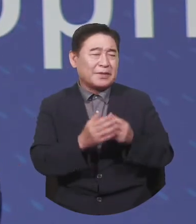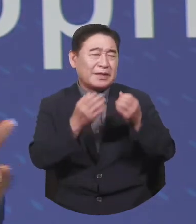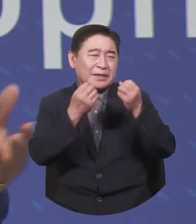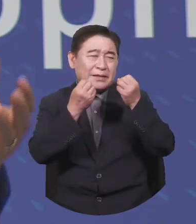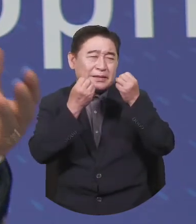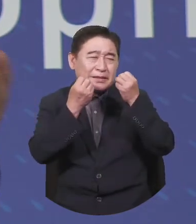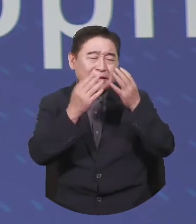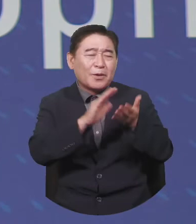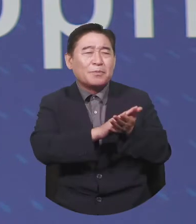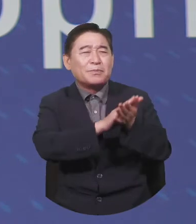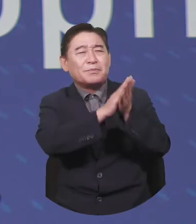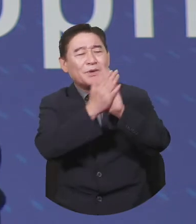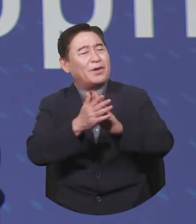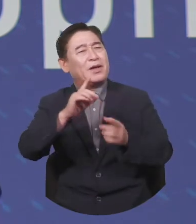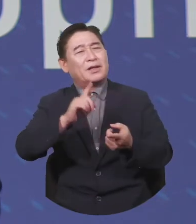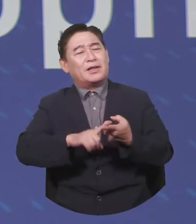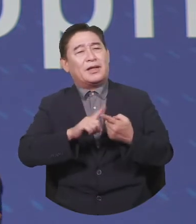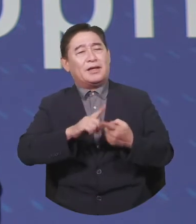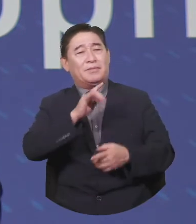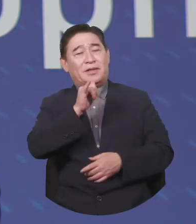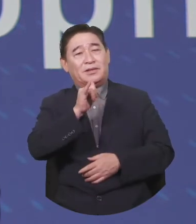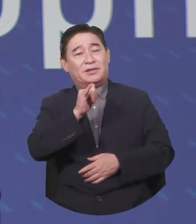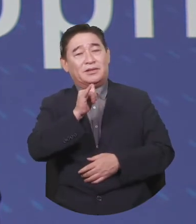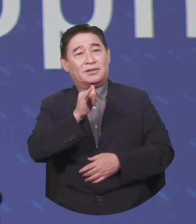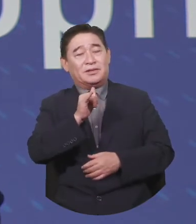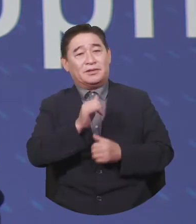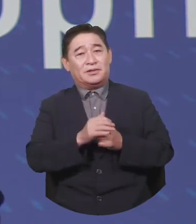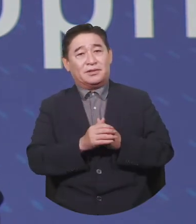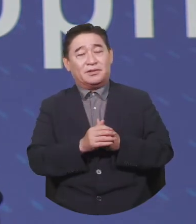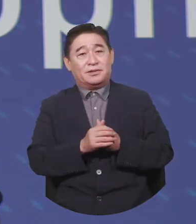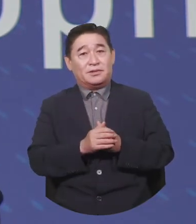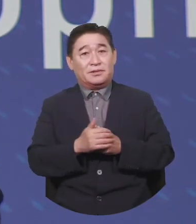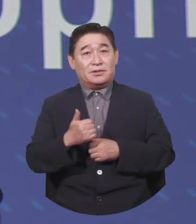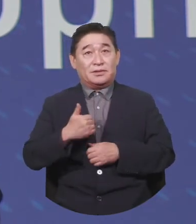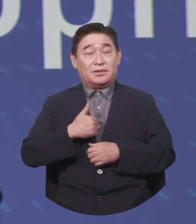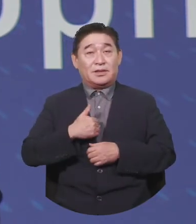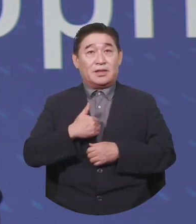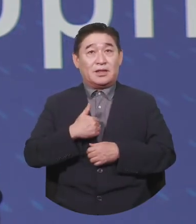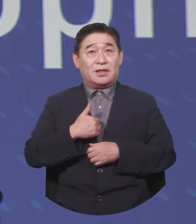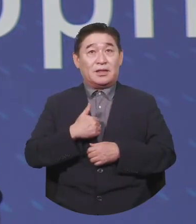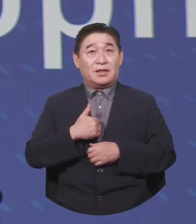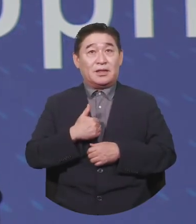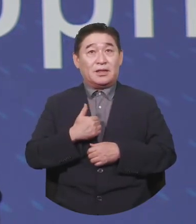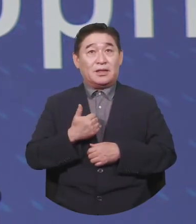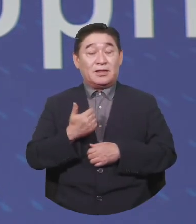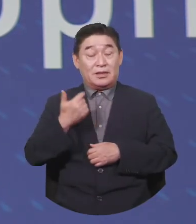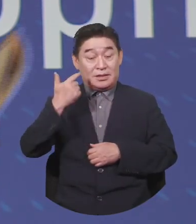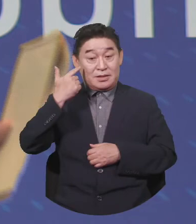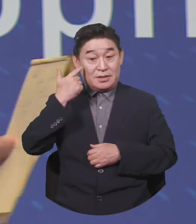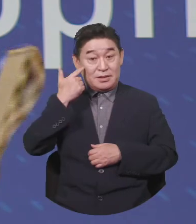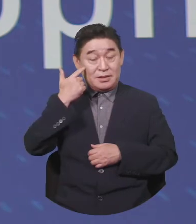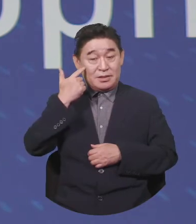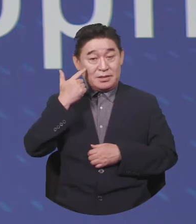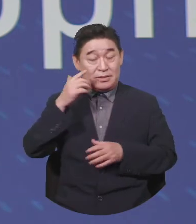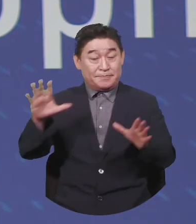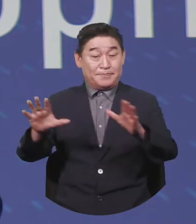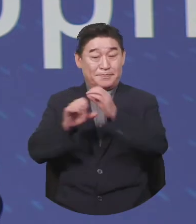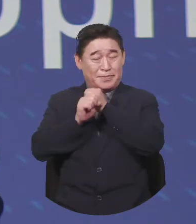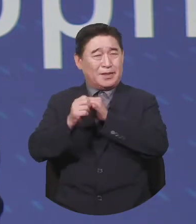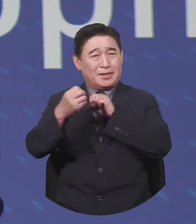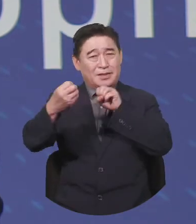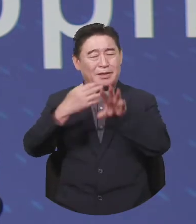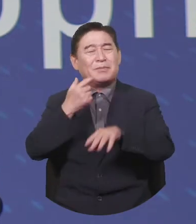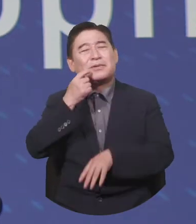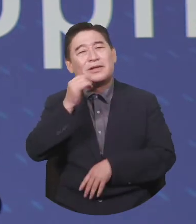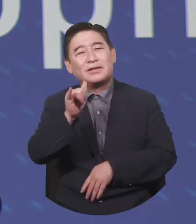can't just continue. I don't have a response for this, but what is important to see that those activities are